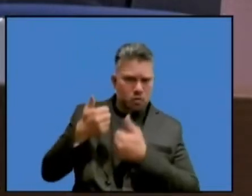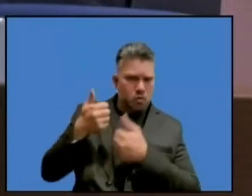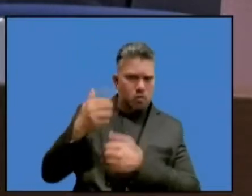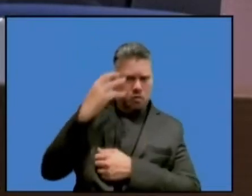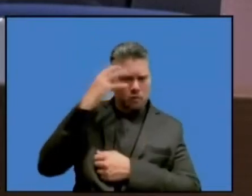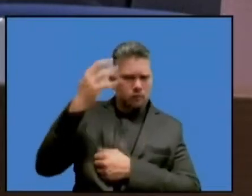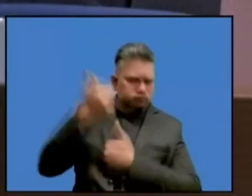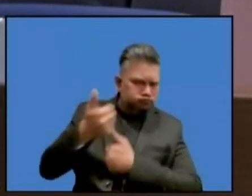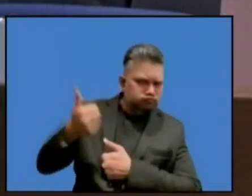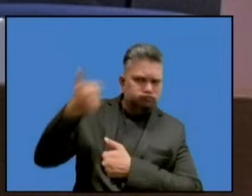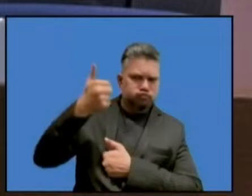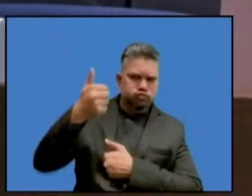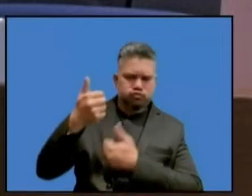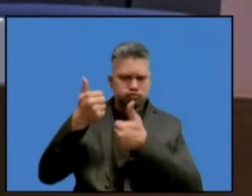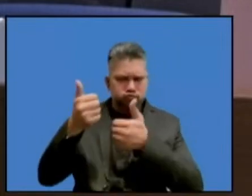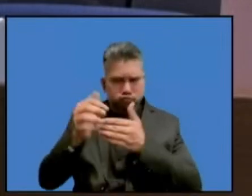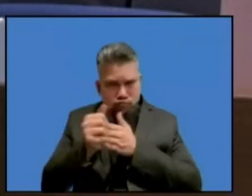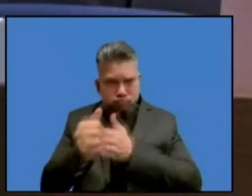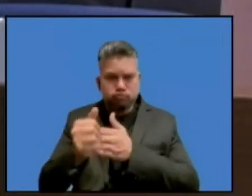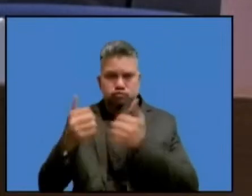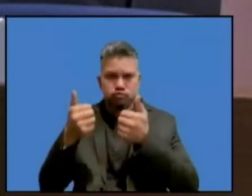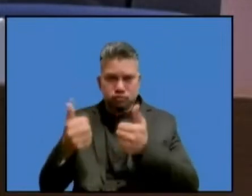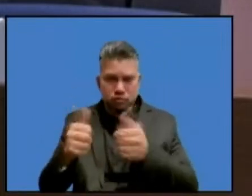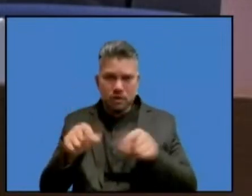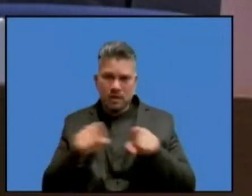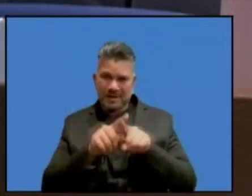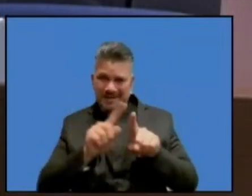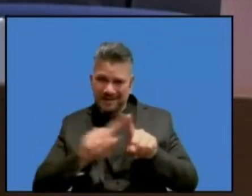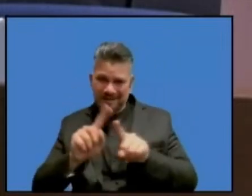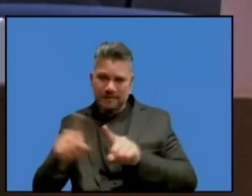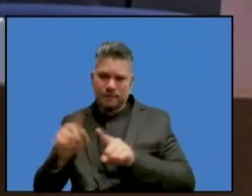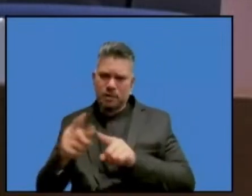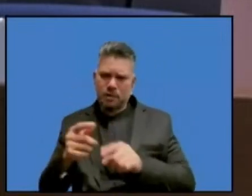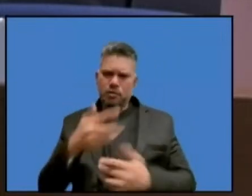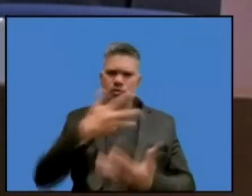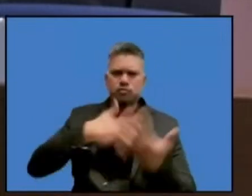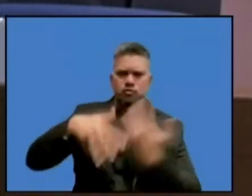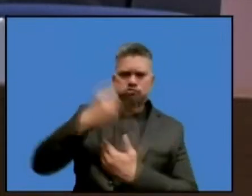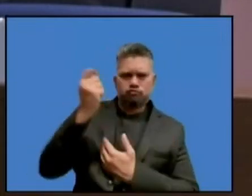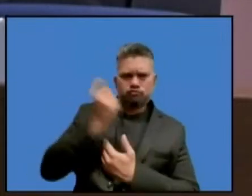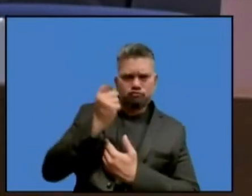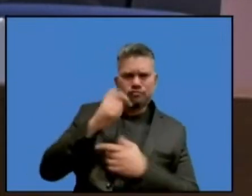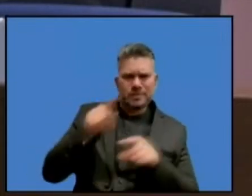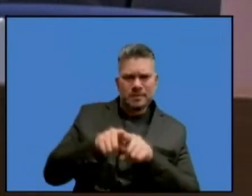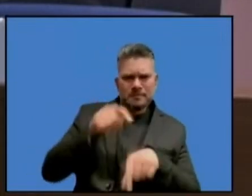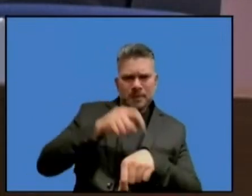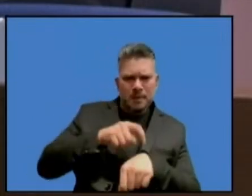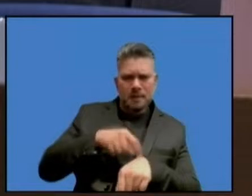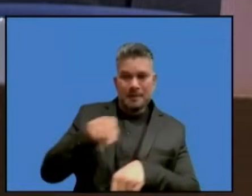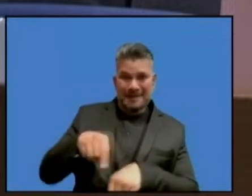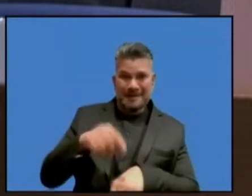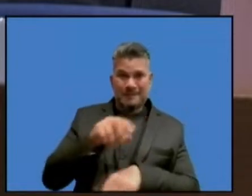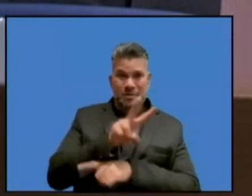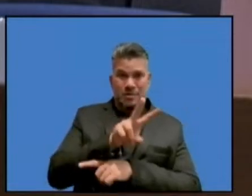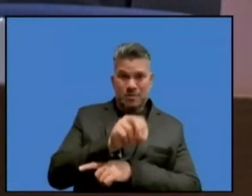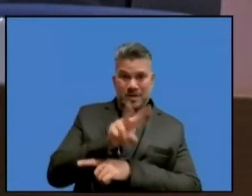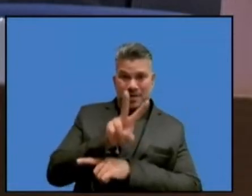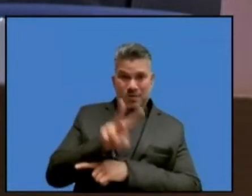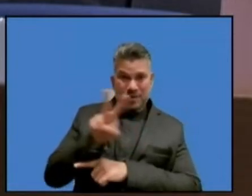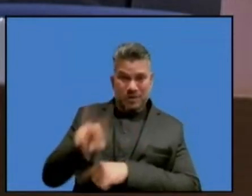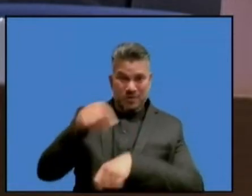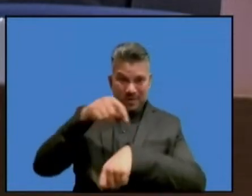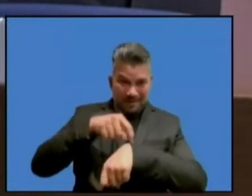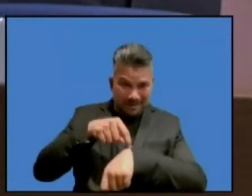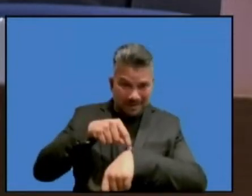ASEAN Declaration on Portability of Social Security Benefits for Migrant Workers in 2022 and the ASEAN Guidelines on Portability of Social